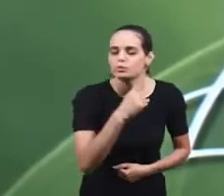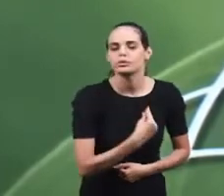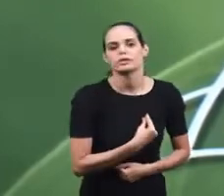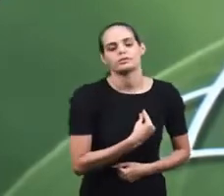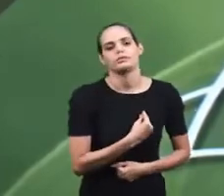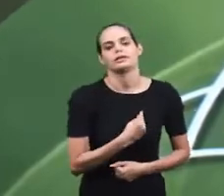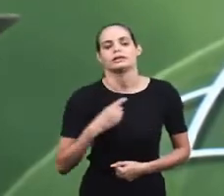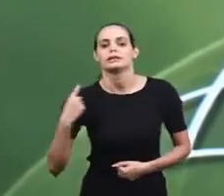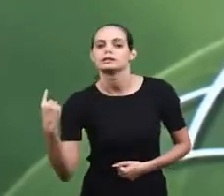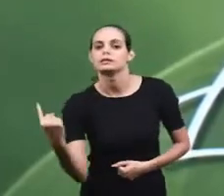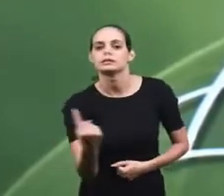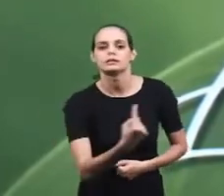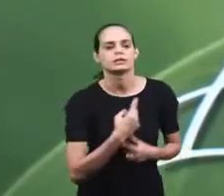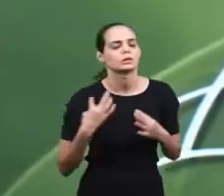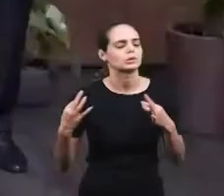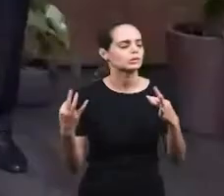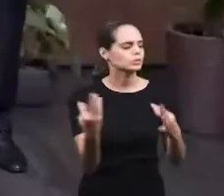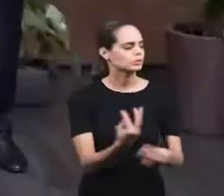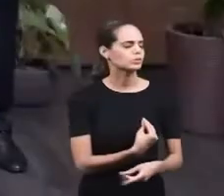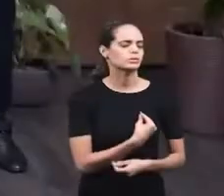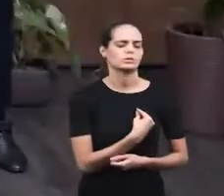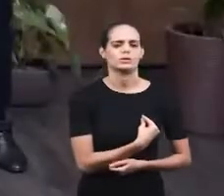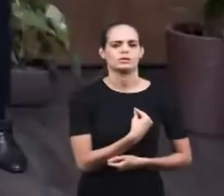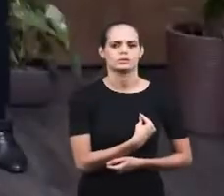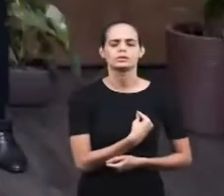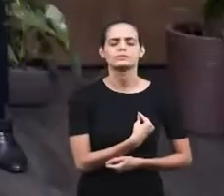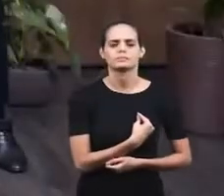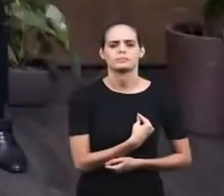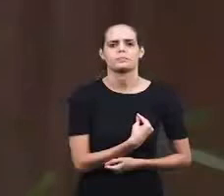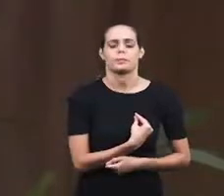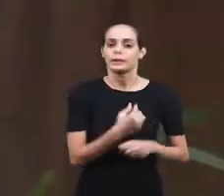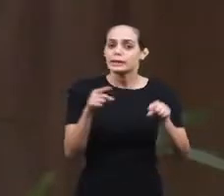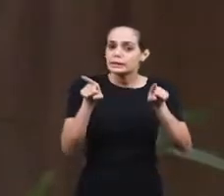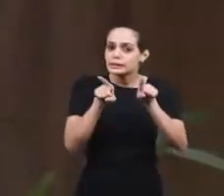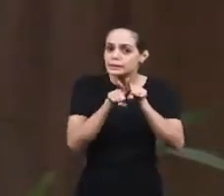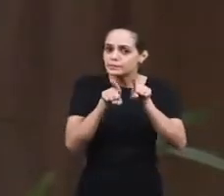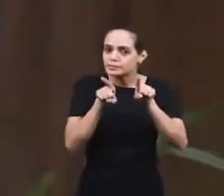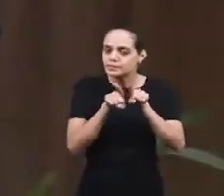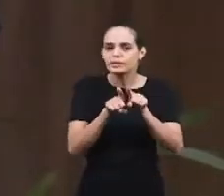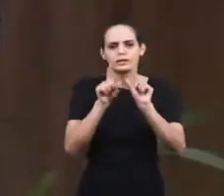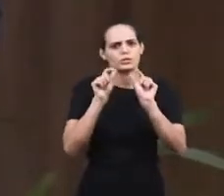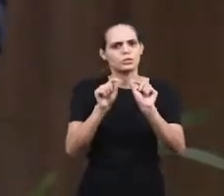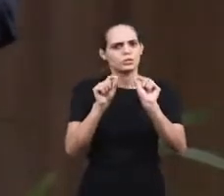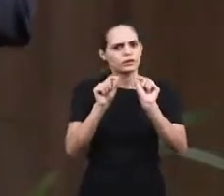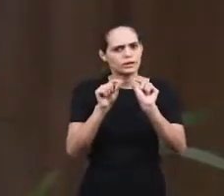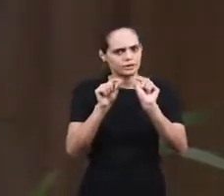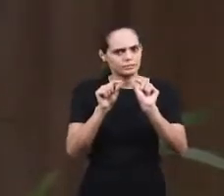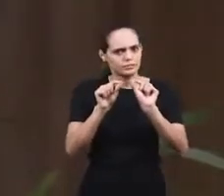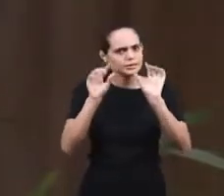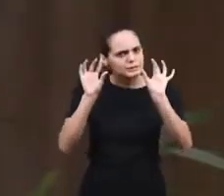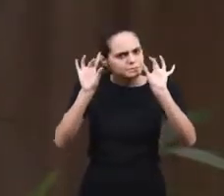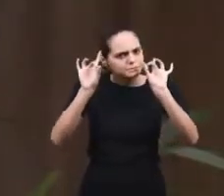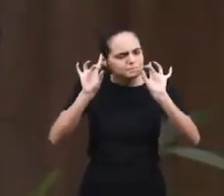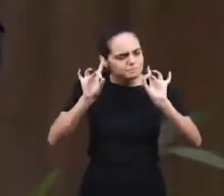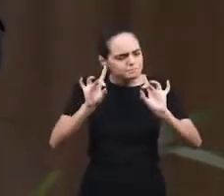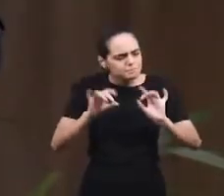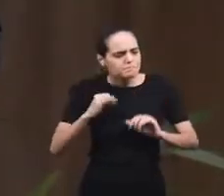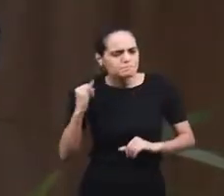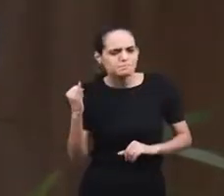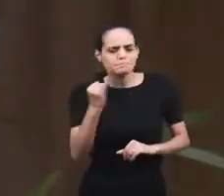to me, to you, to all of us, Pastor Sergio, and much more. Specifically, it